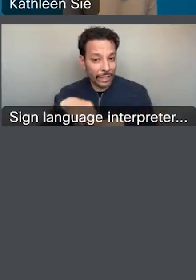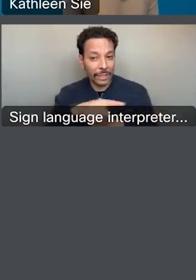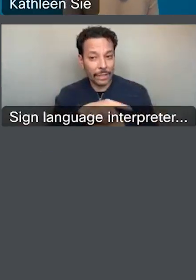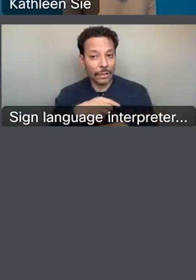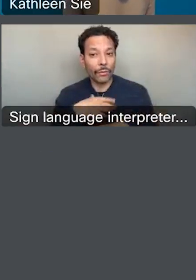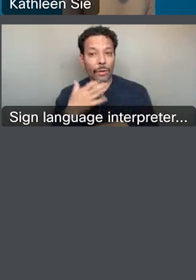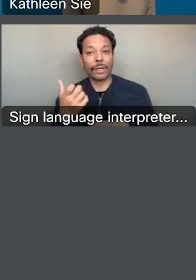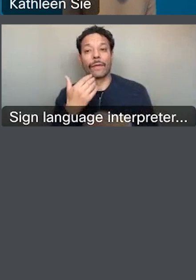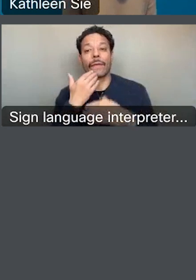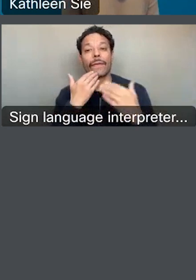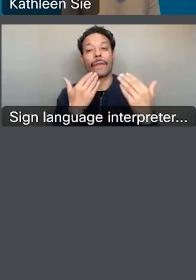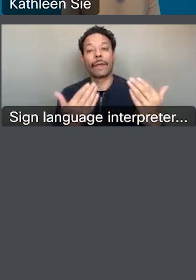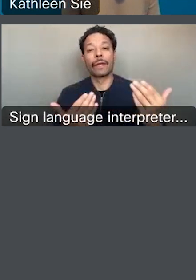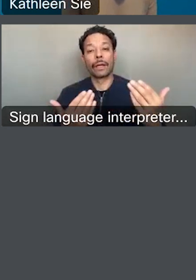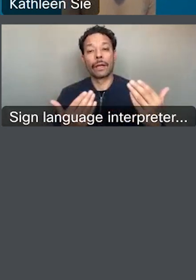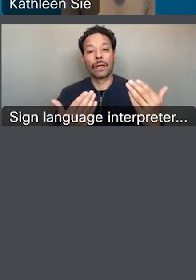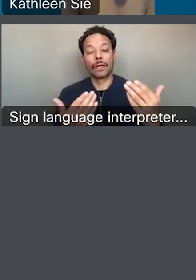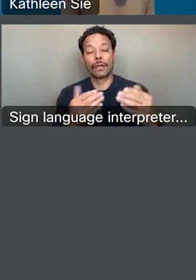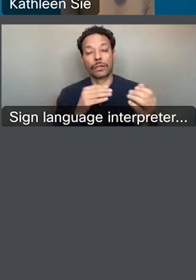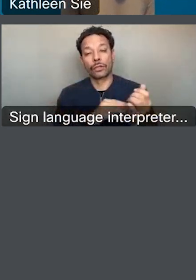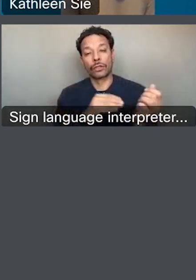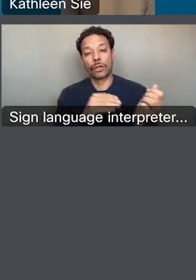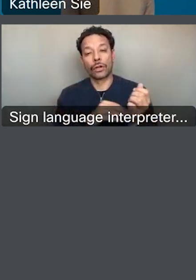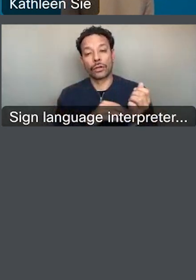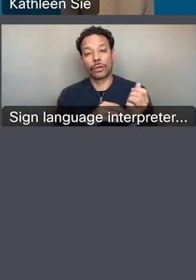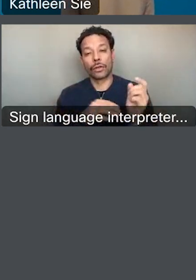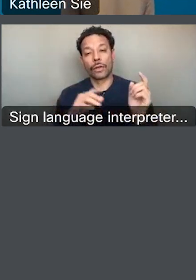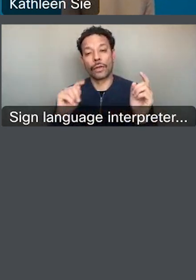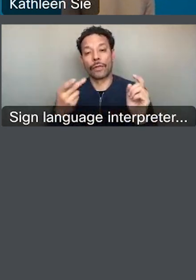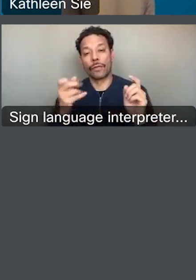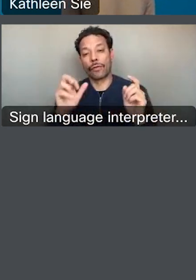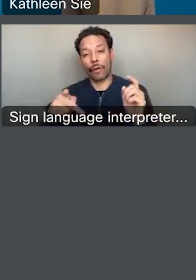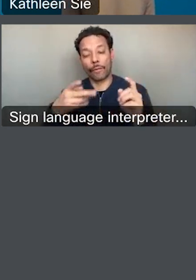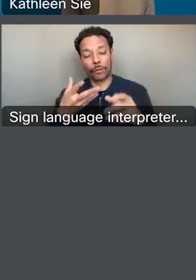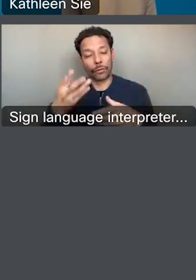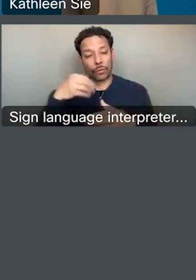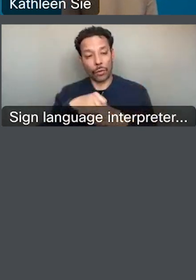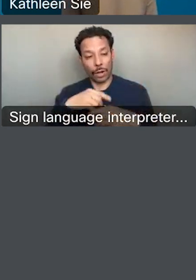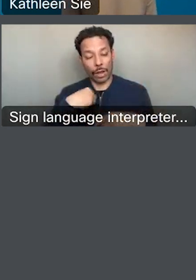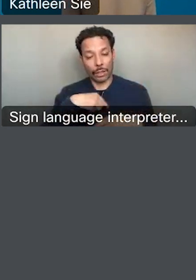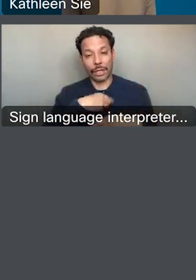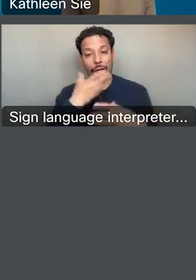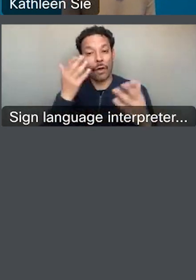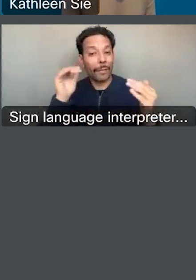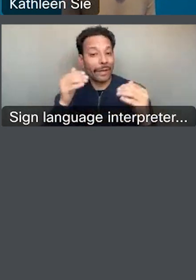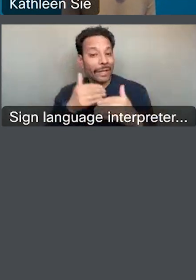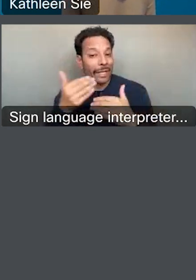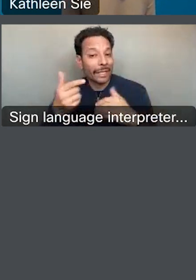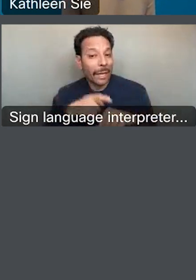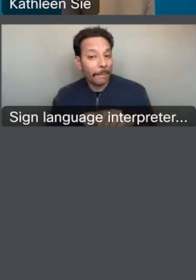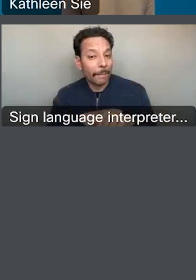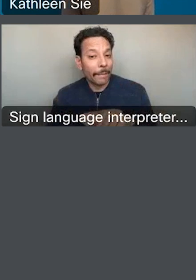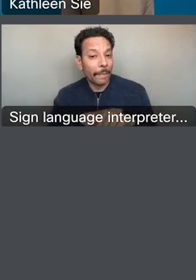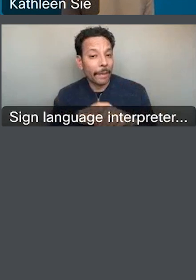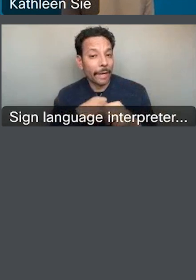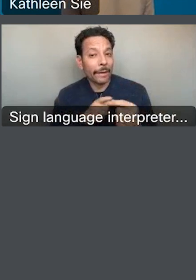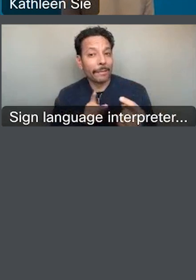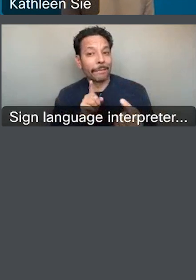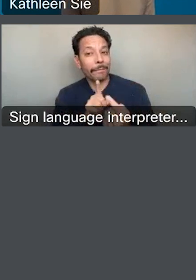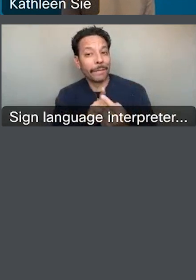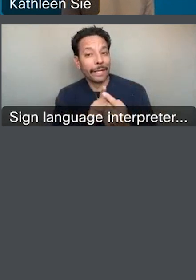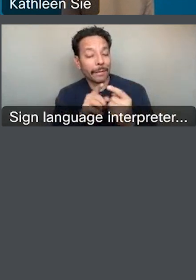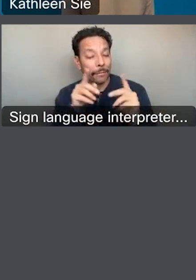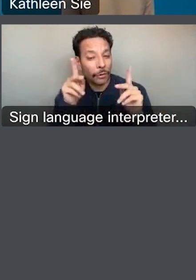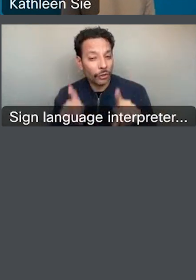I'd like to particularly thank Dr. Tharp for joining us, and hopefully next time we can meet in